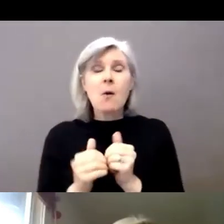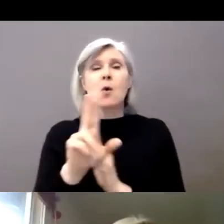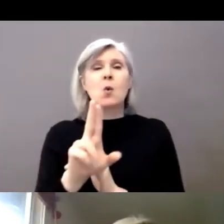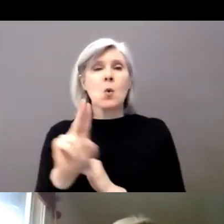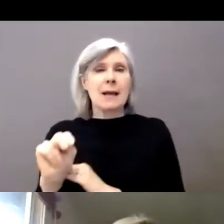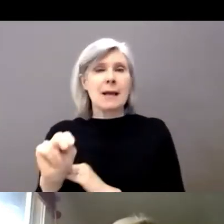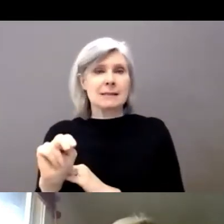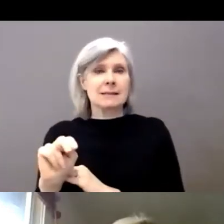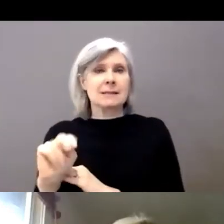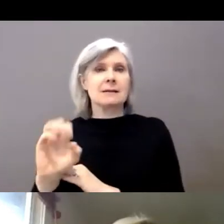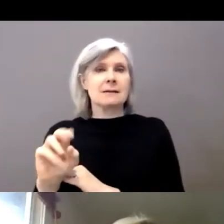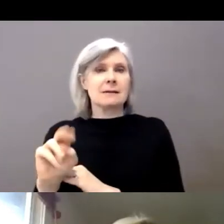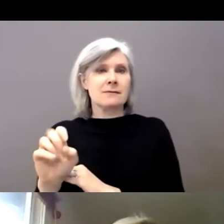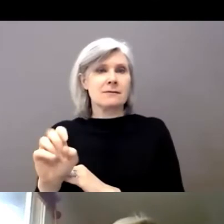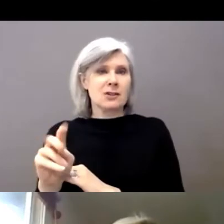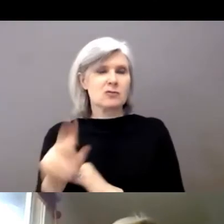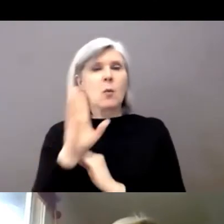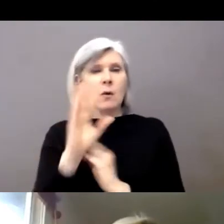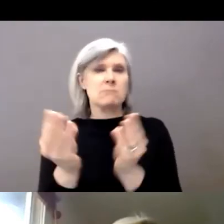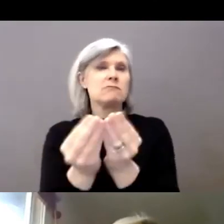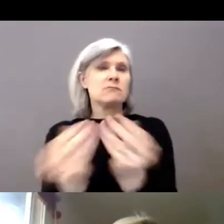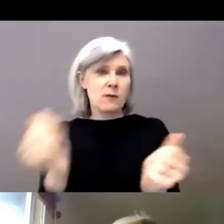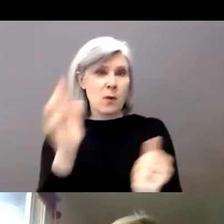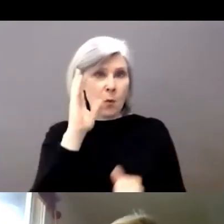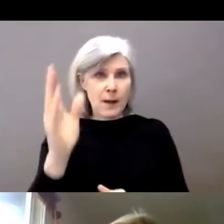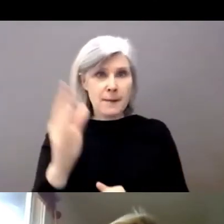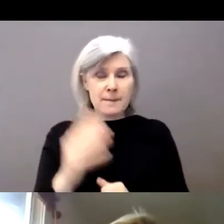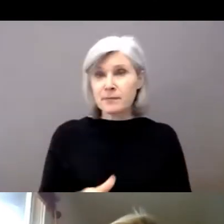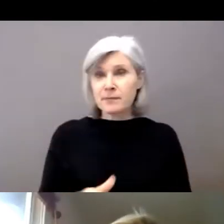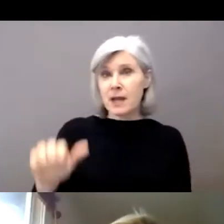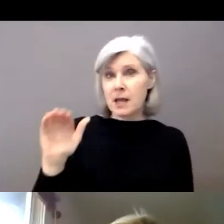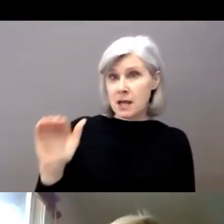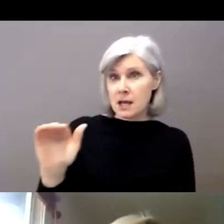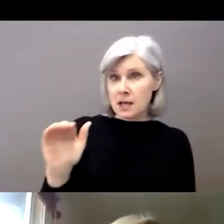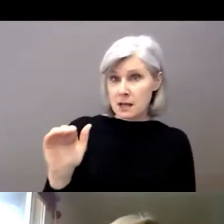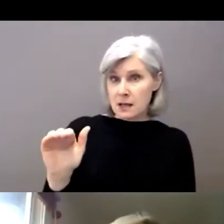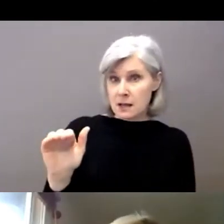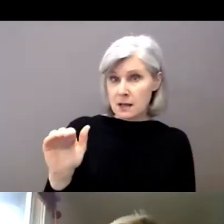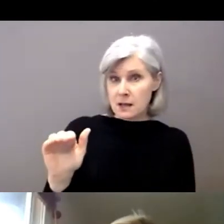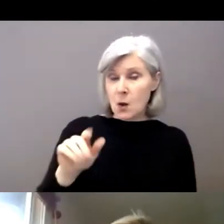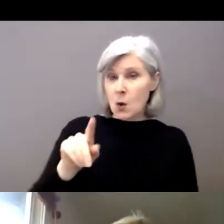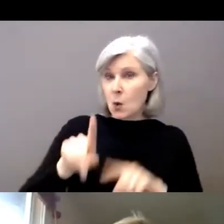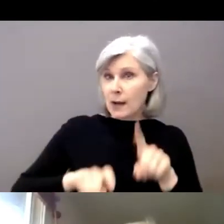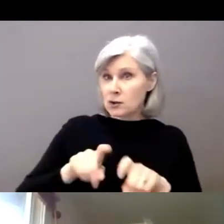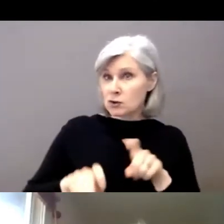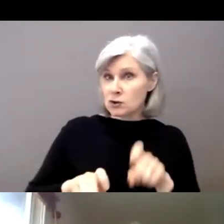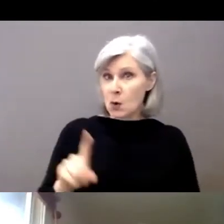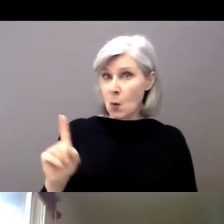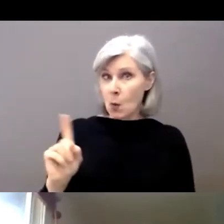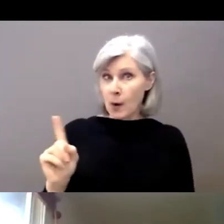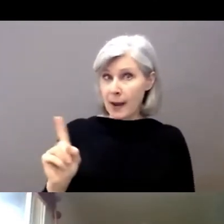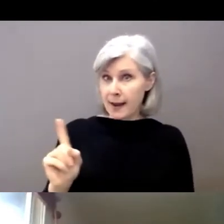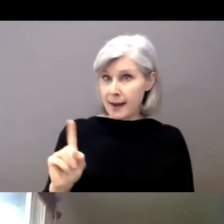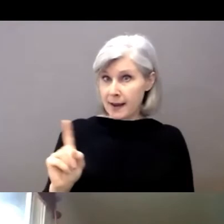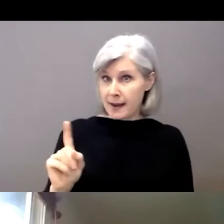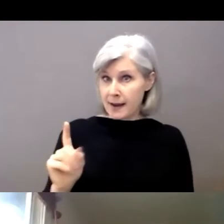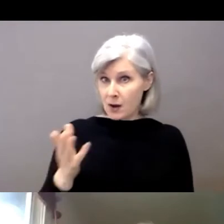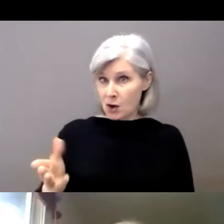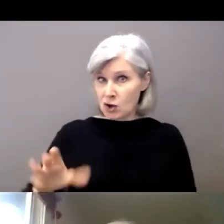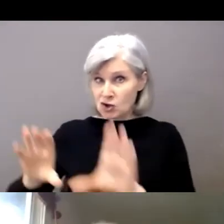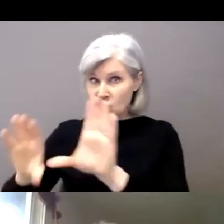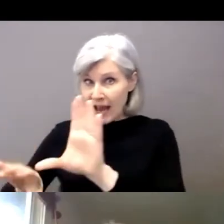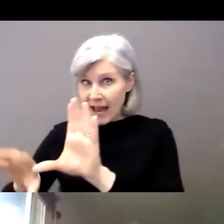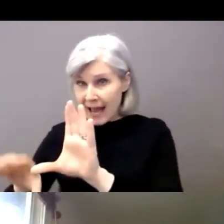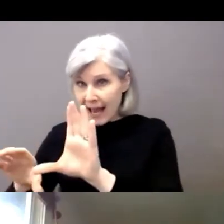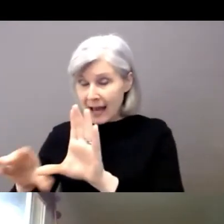Benedict, are all the questions just on the Q&A or are they on the chat as well? So they're kind of spread between